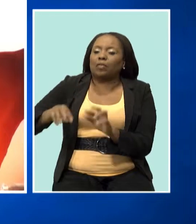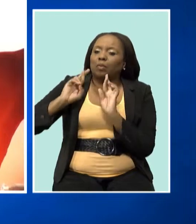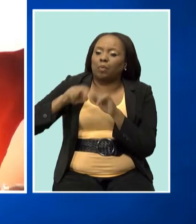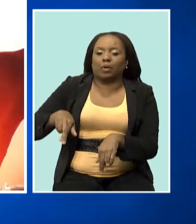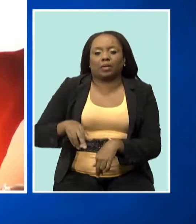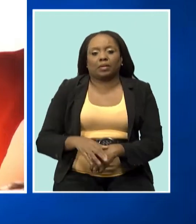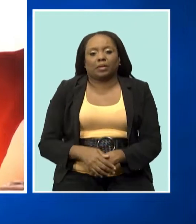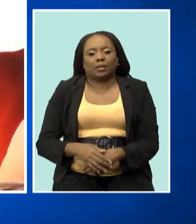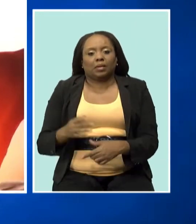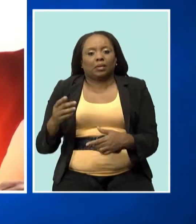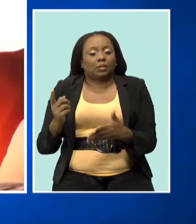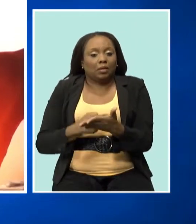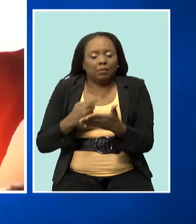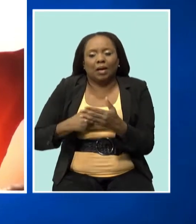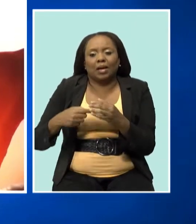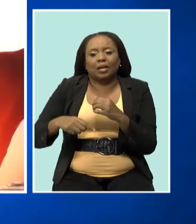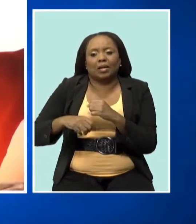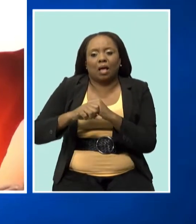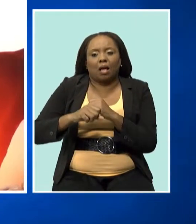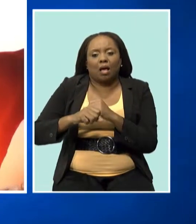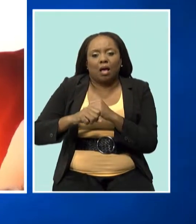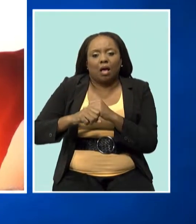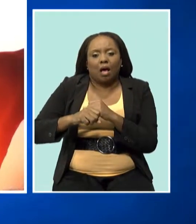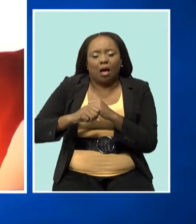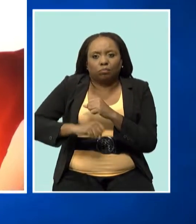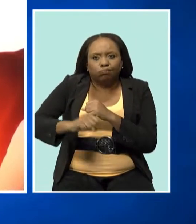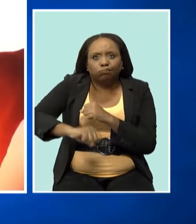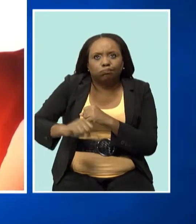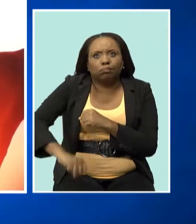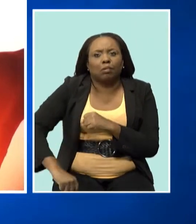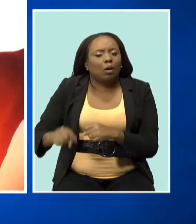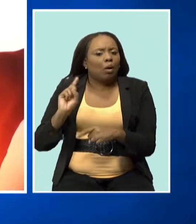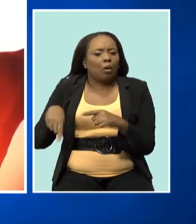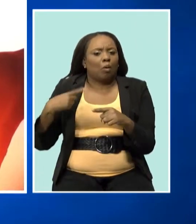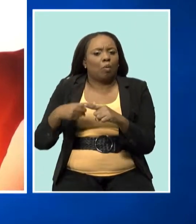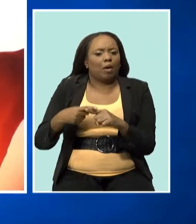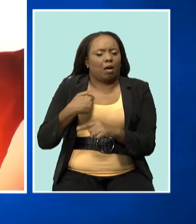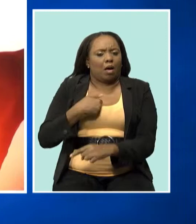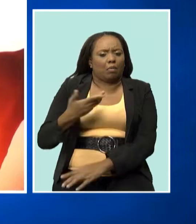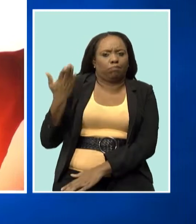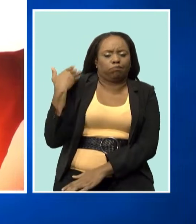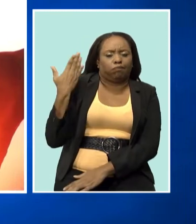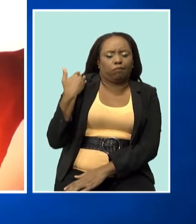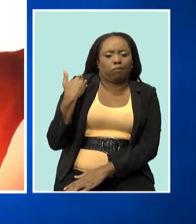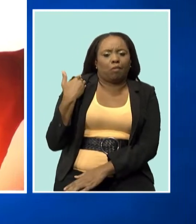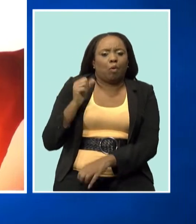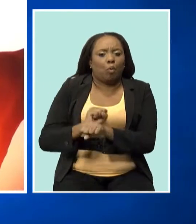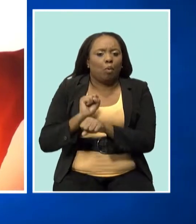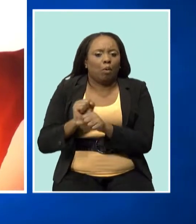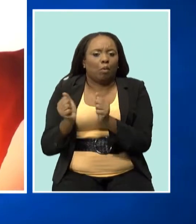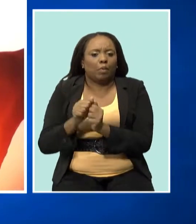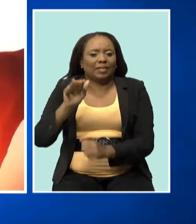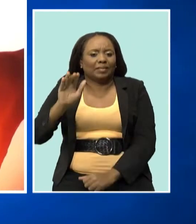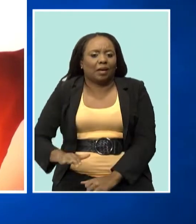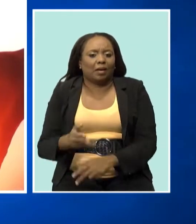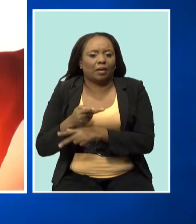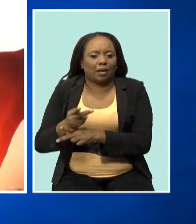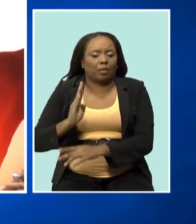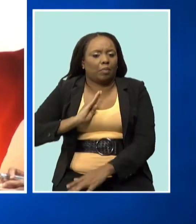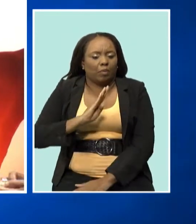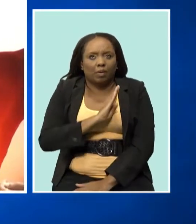Affairs believes it's high time people are taken before the courts in a timely manner. Even with greater hope, the more likely we are to